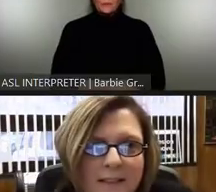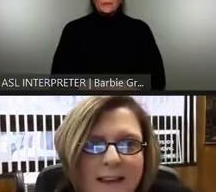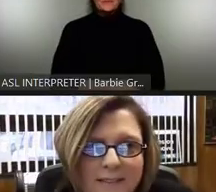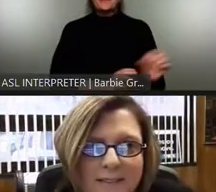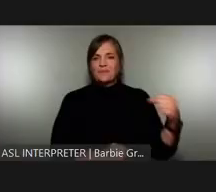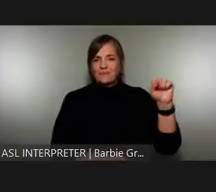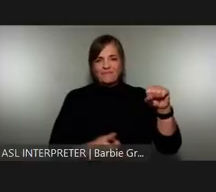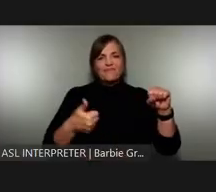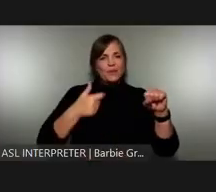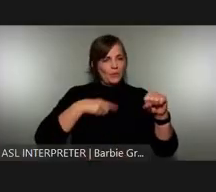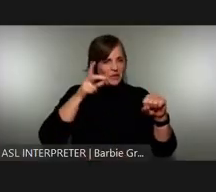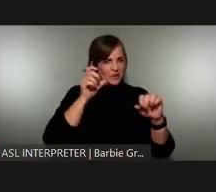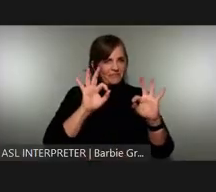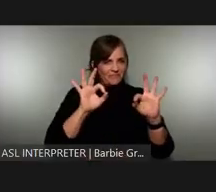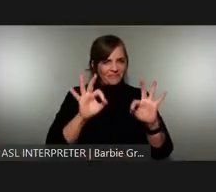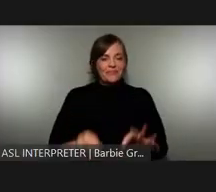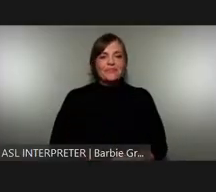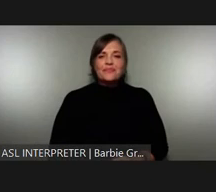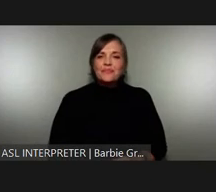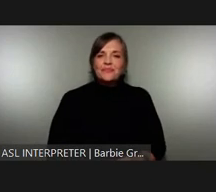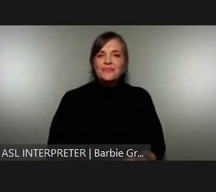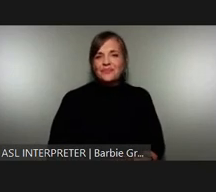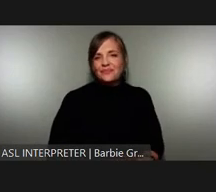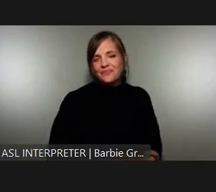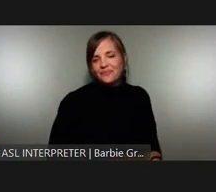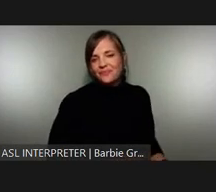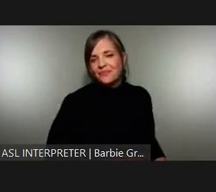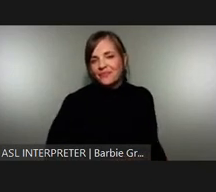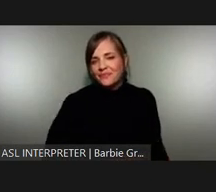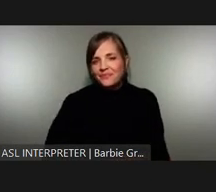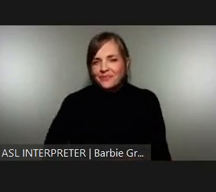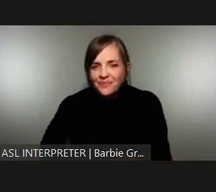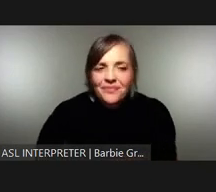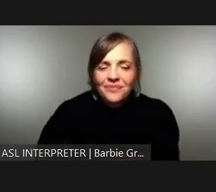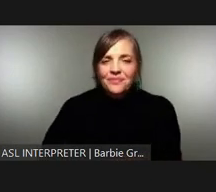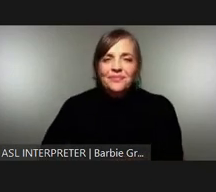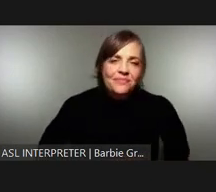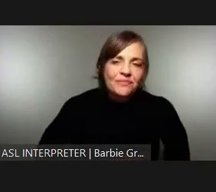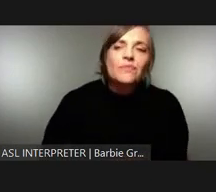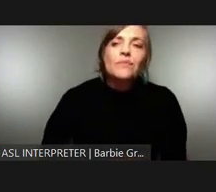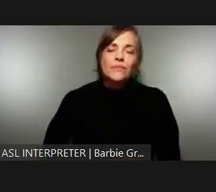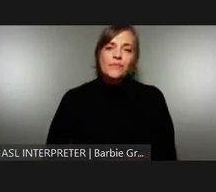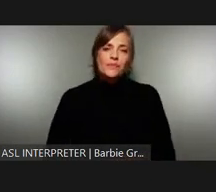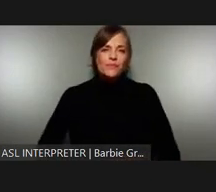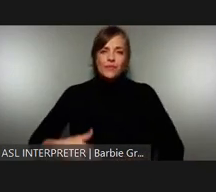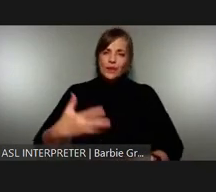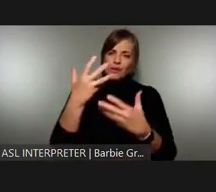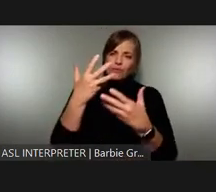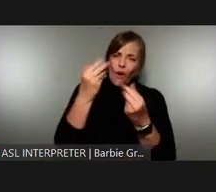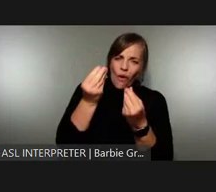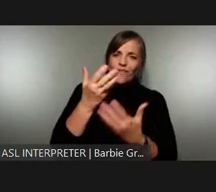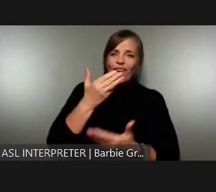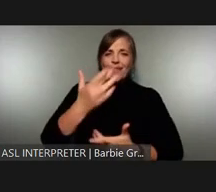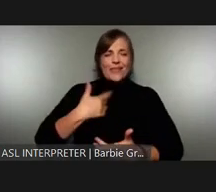Yes. Good, Mark. Beautiful. Well, thanks for having me, Kim, and just real kudos certainly to